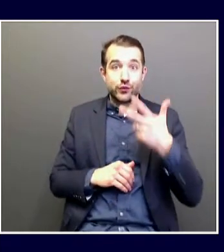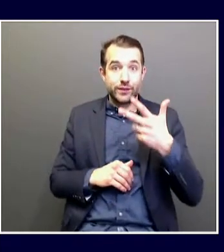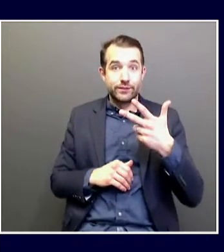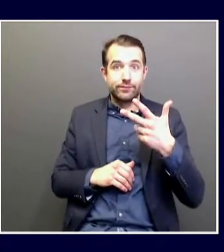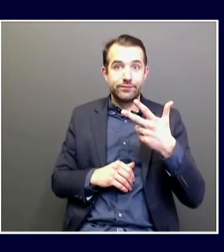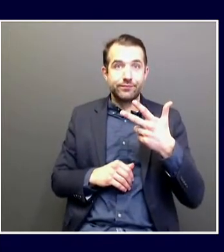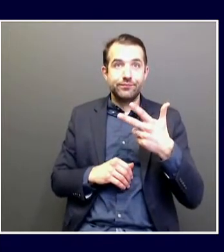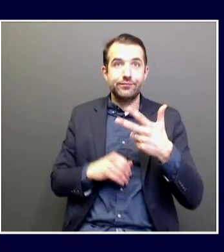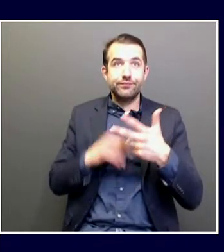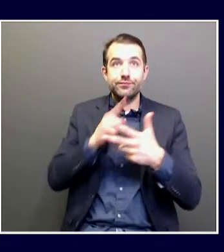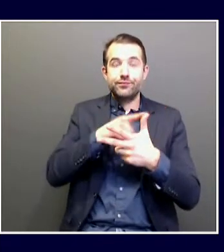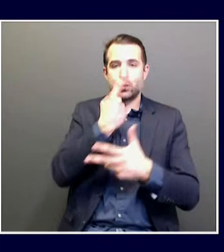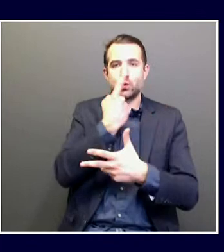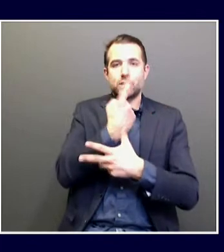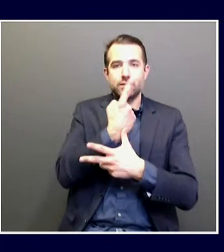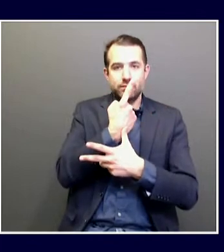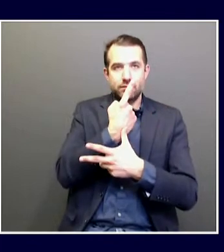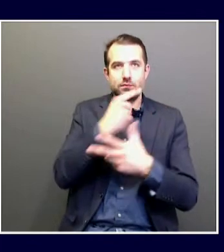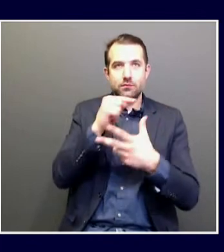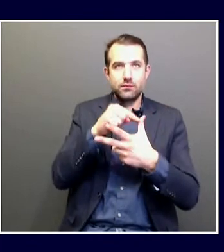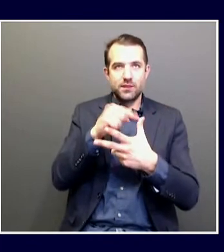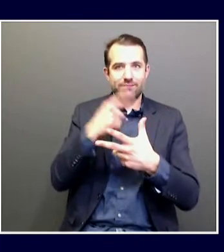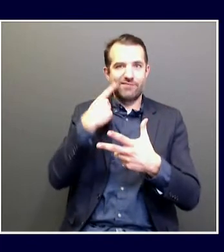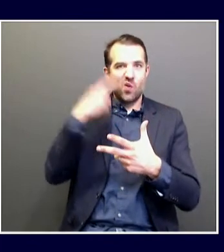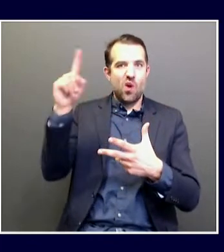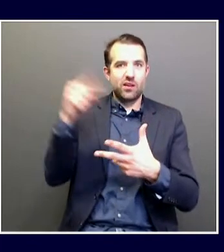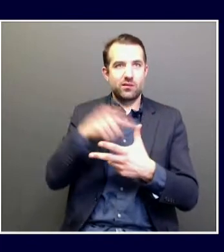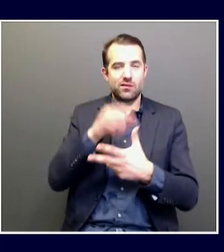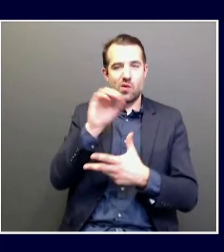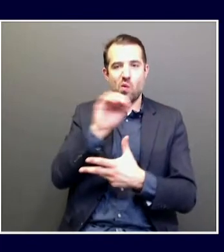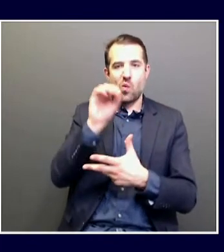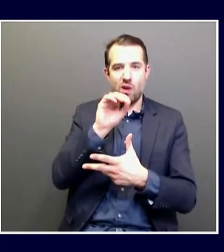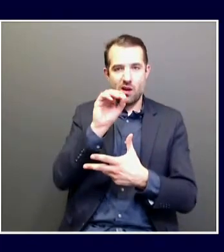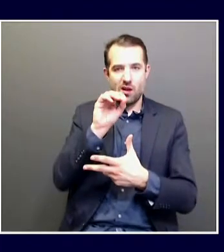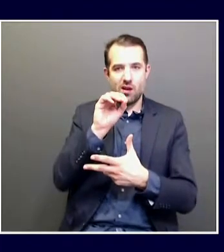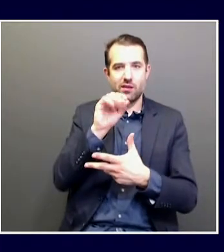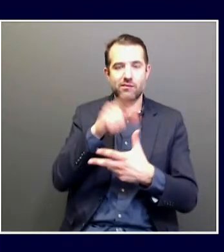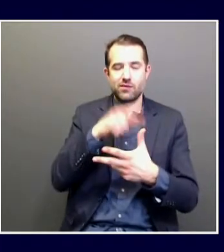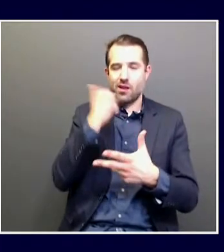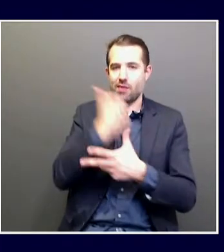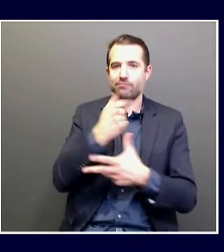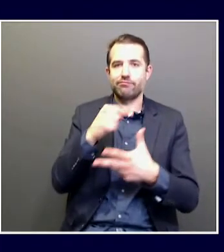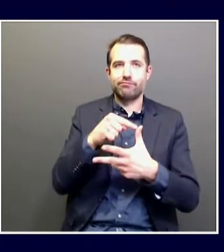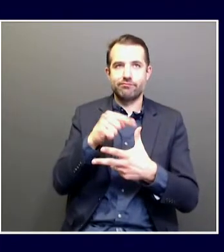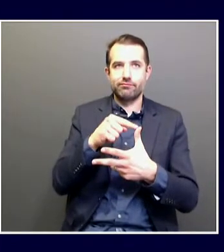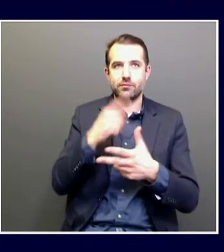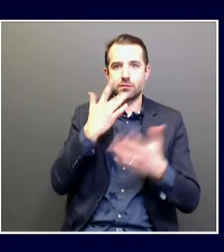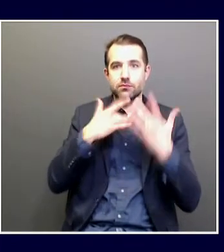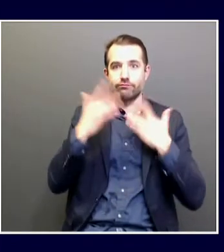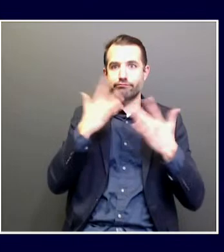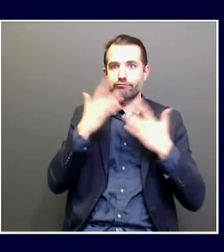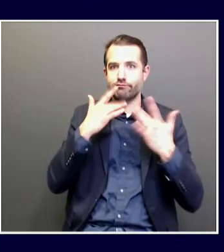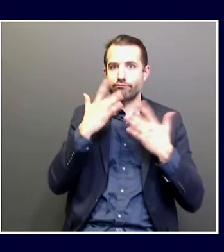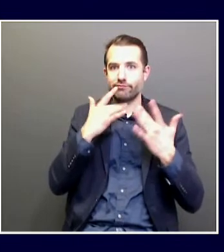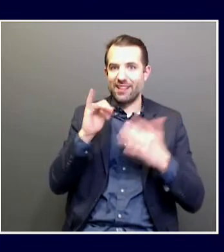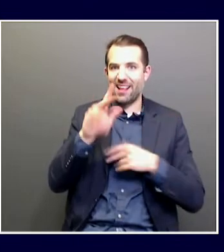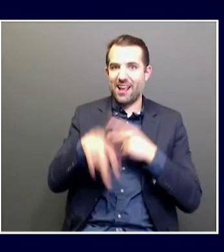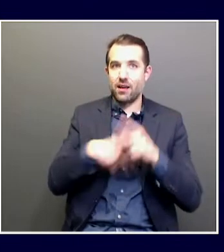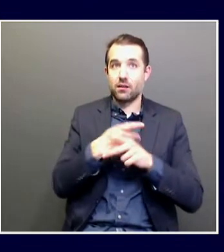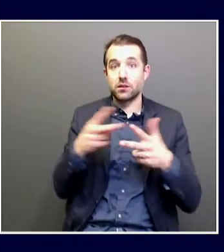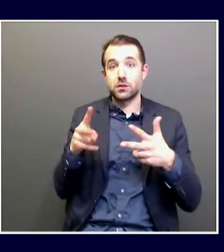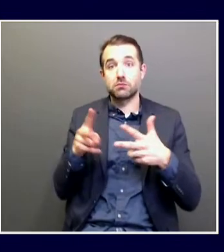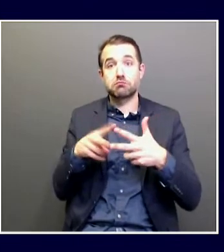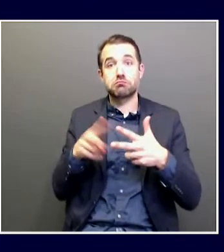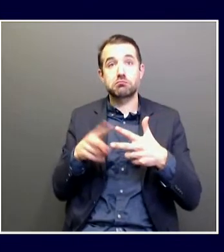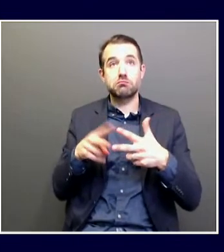effective against the Omicron variant, and that is one that is in short supply. So our team has been working very